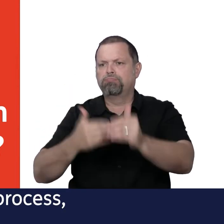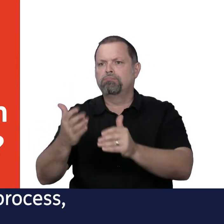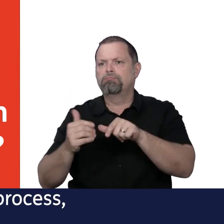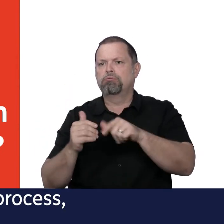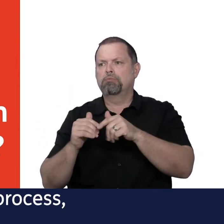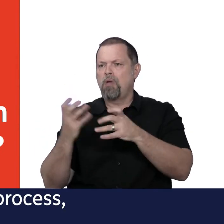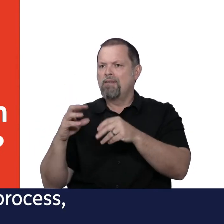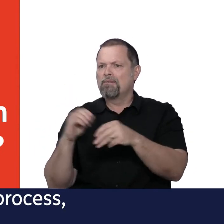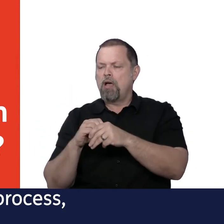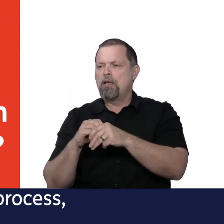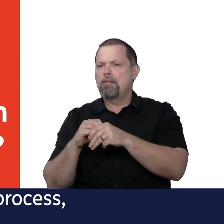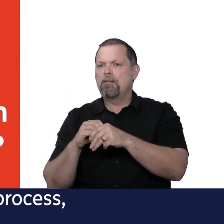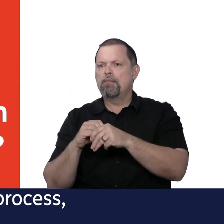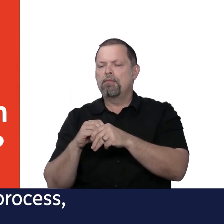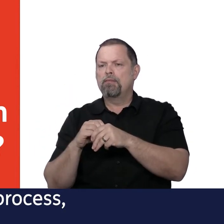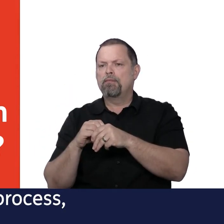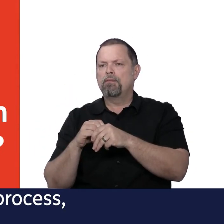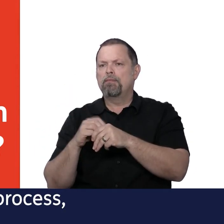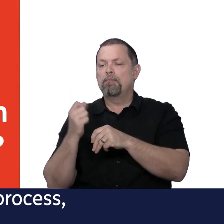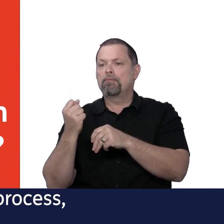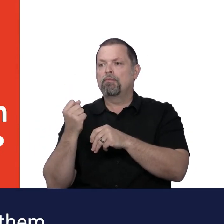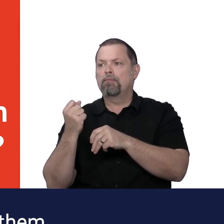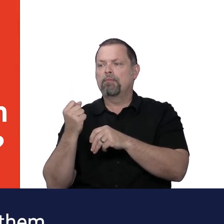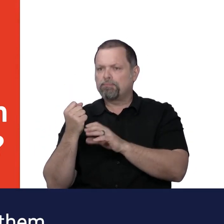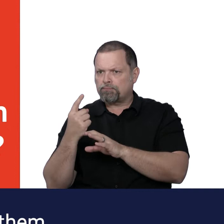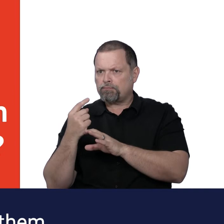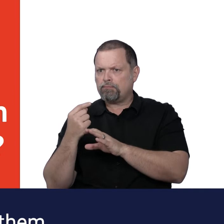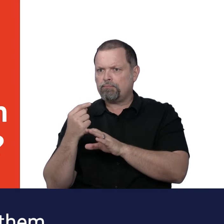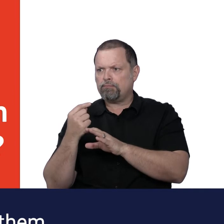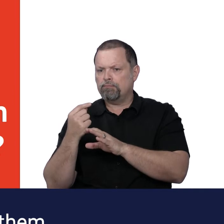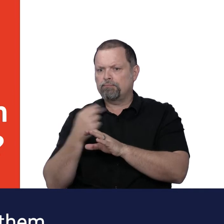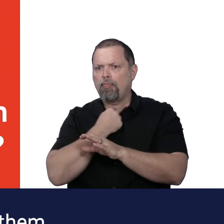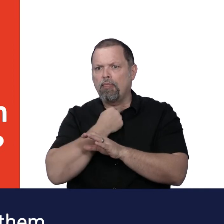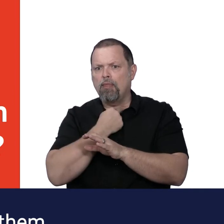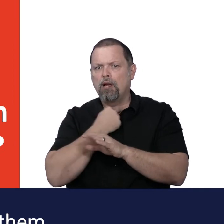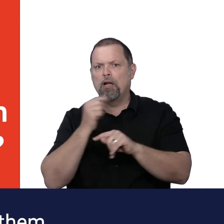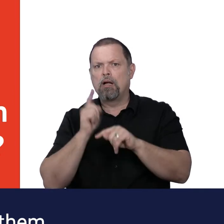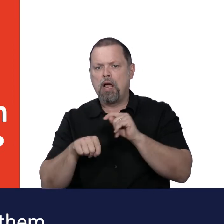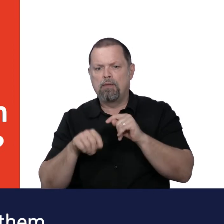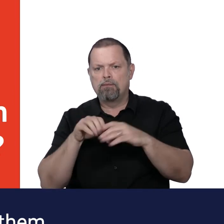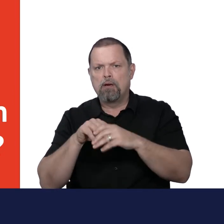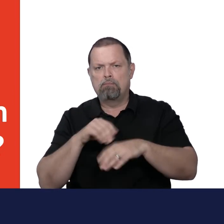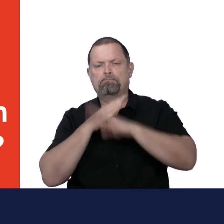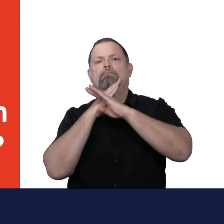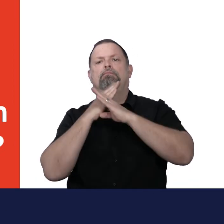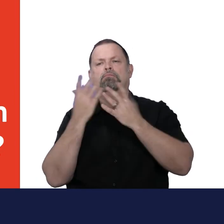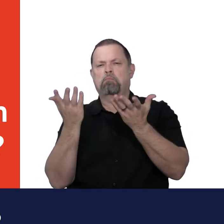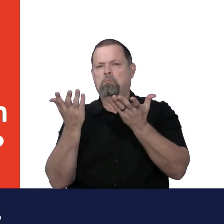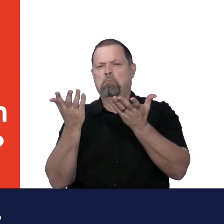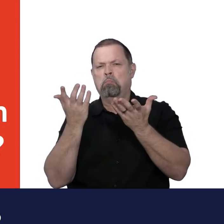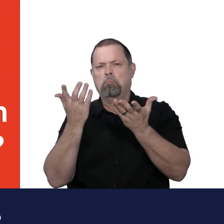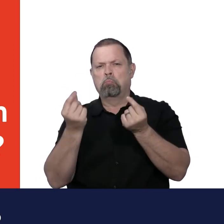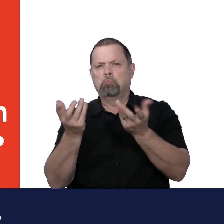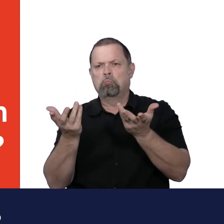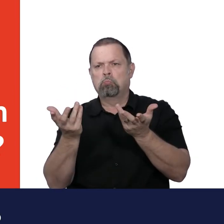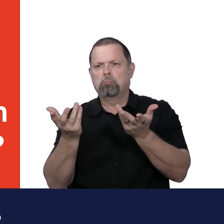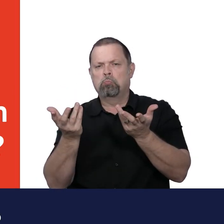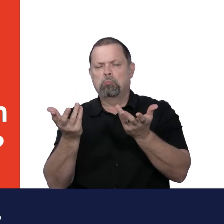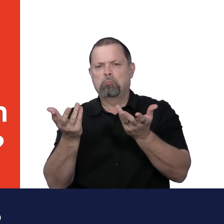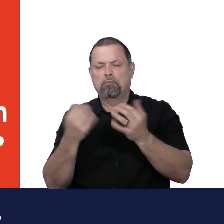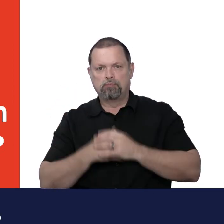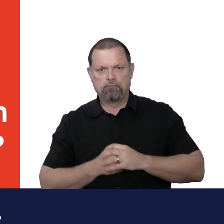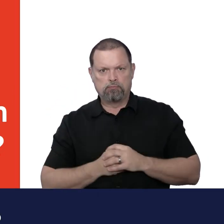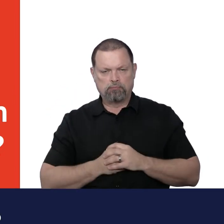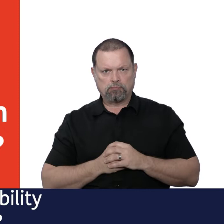process, but they find that it is not accessible to them. What can they